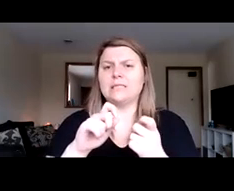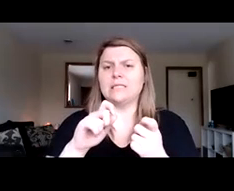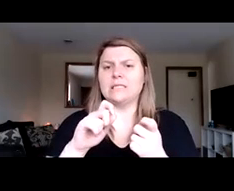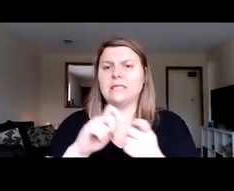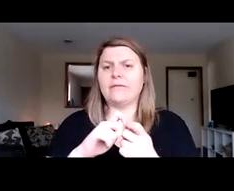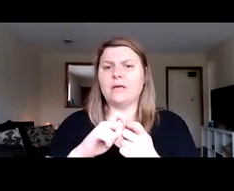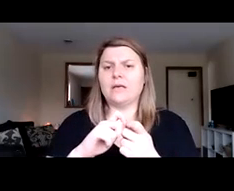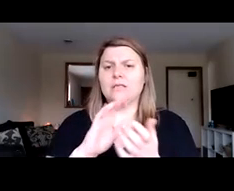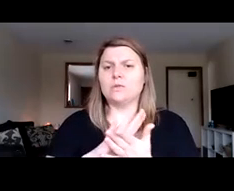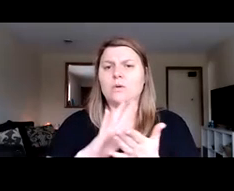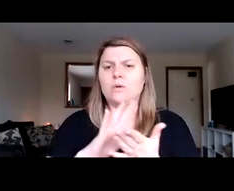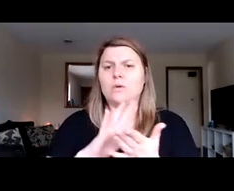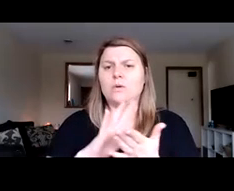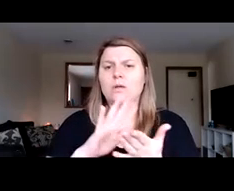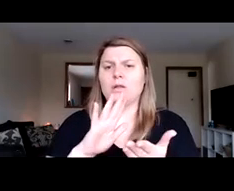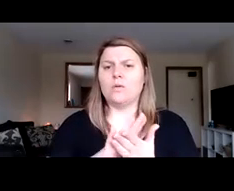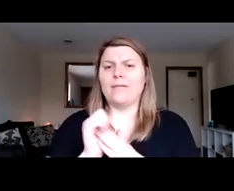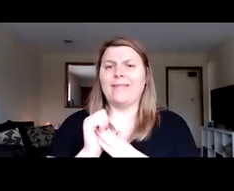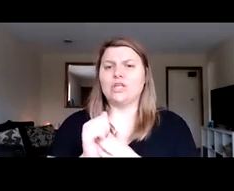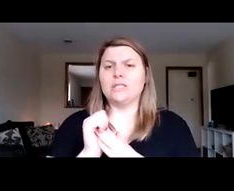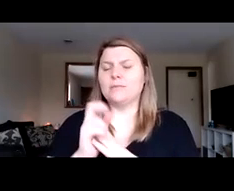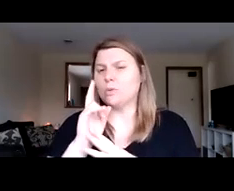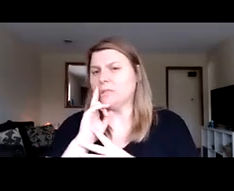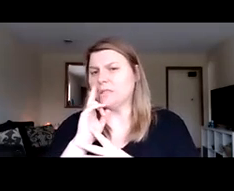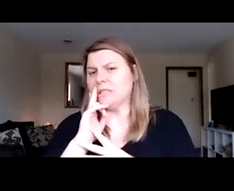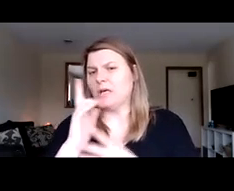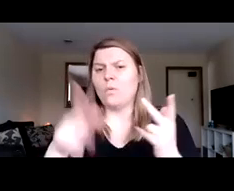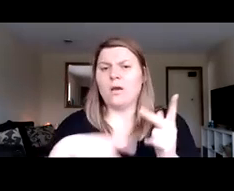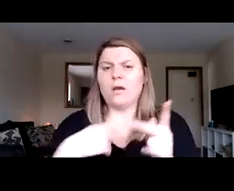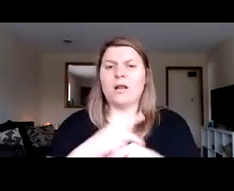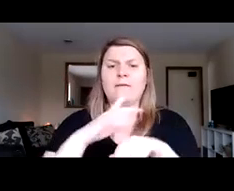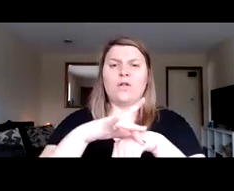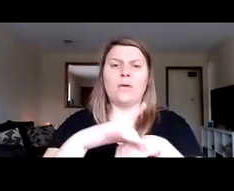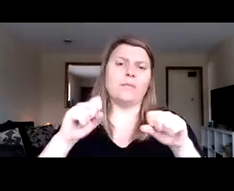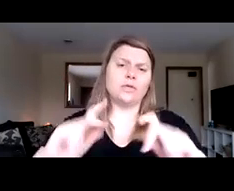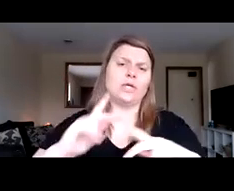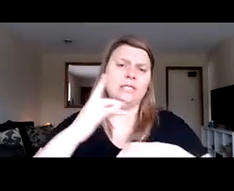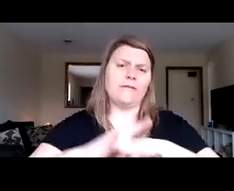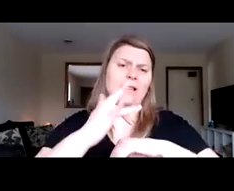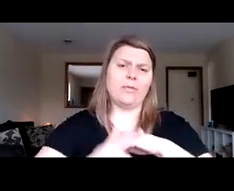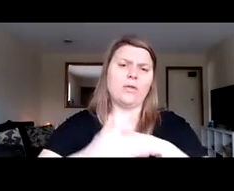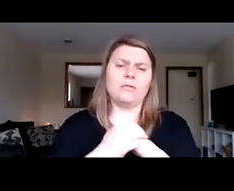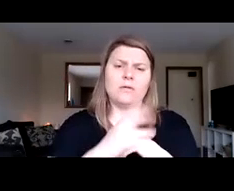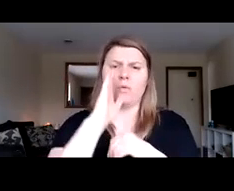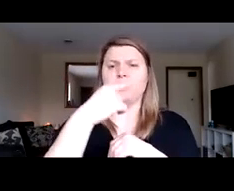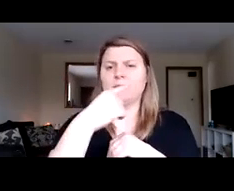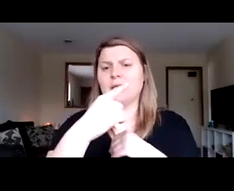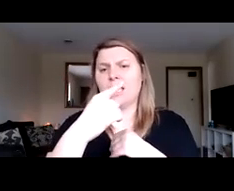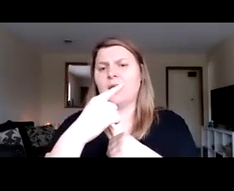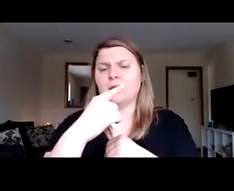particular school leadership to see what sort of global opportunities are available. I will say when it